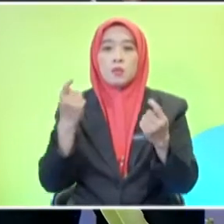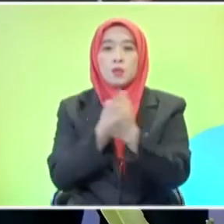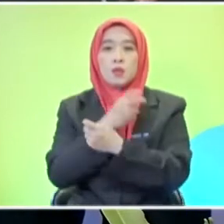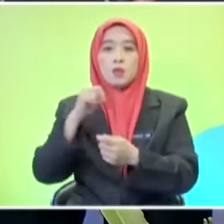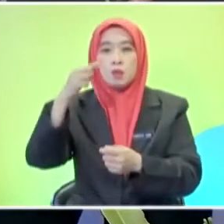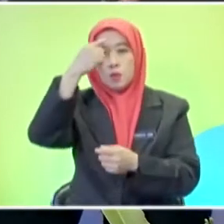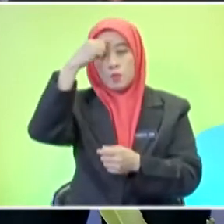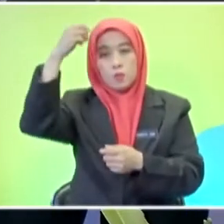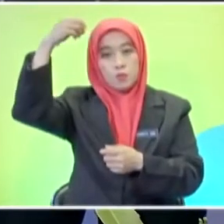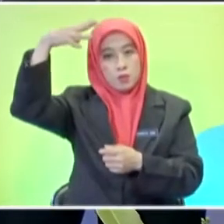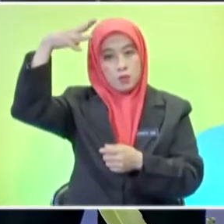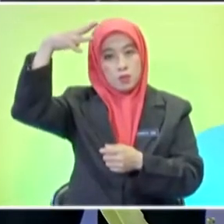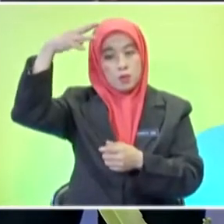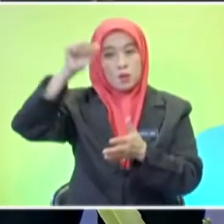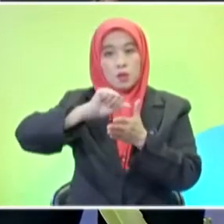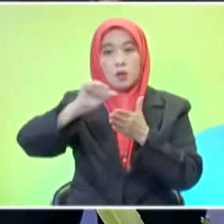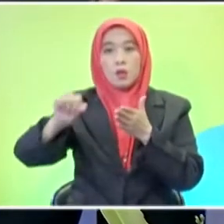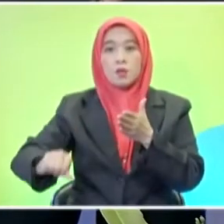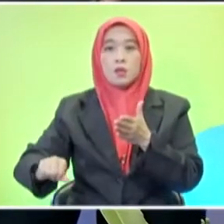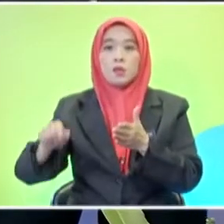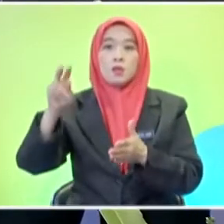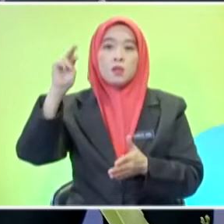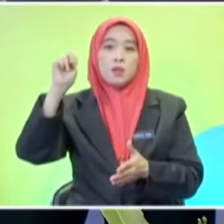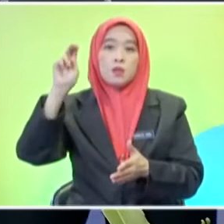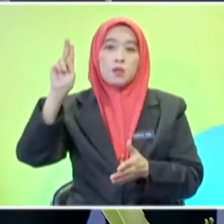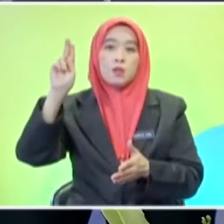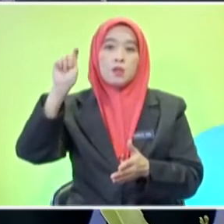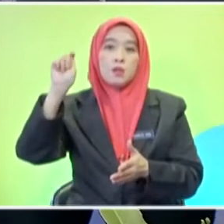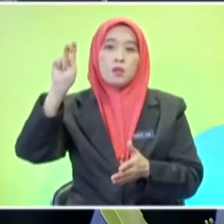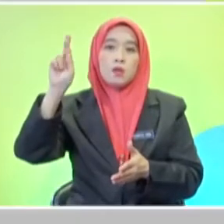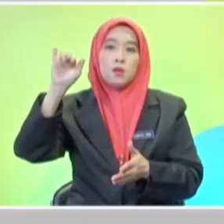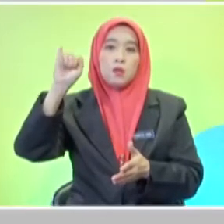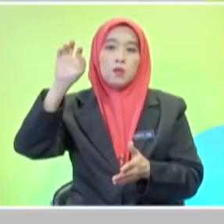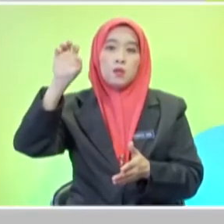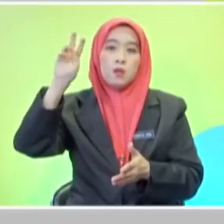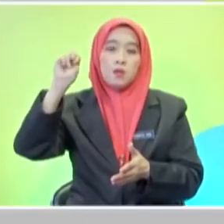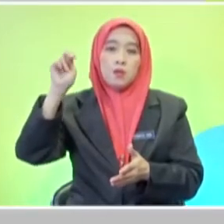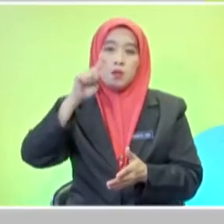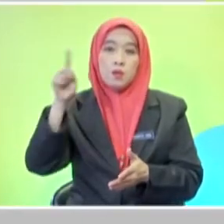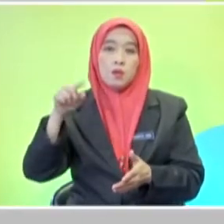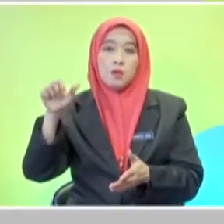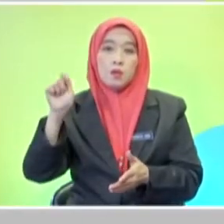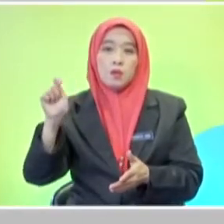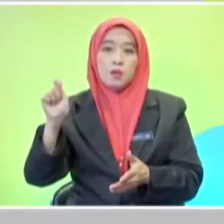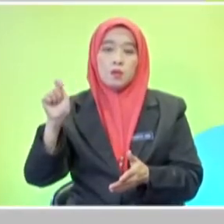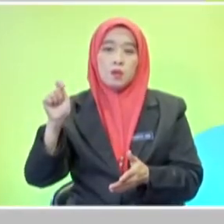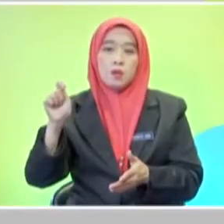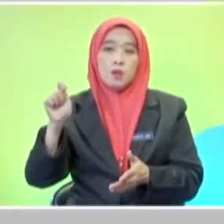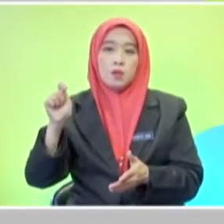Next, we have, finally, is about nutrient. Nutrient is readily available